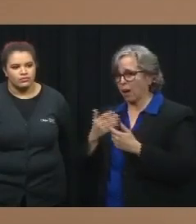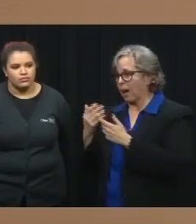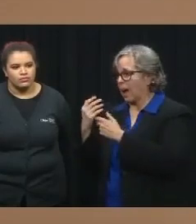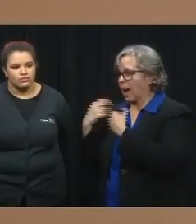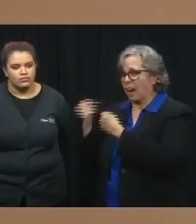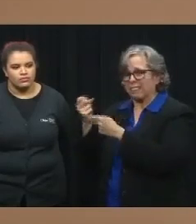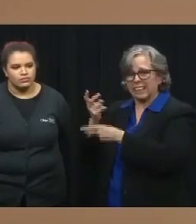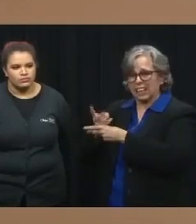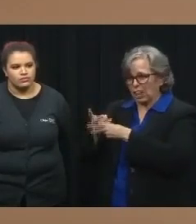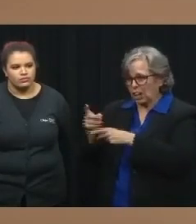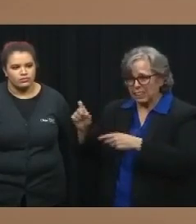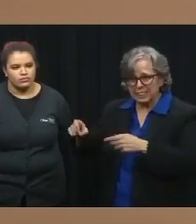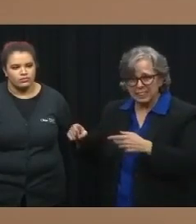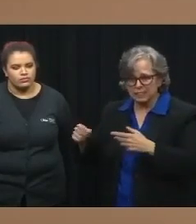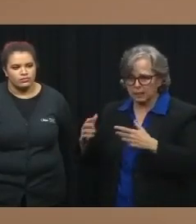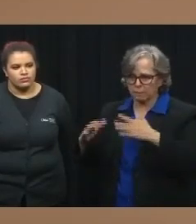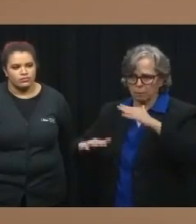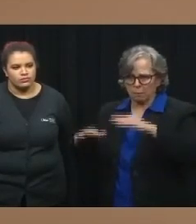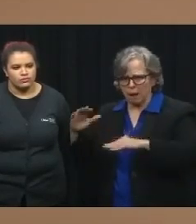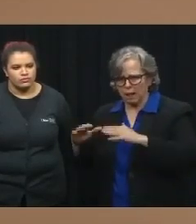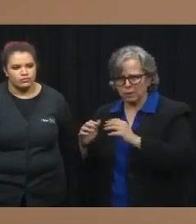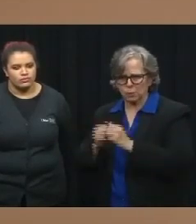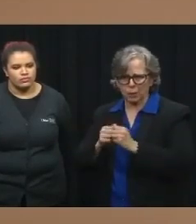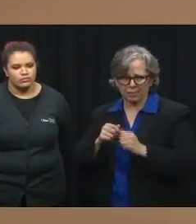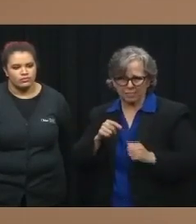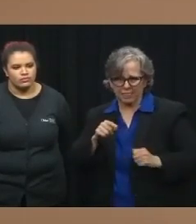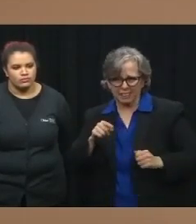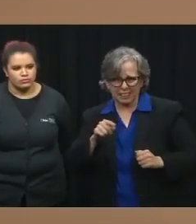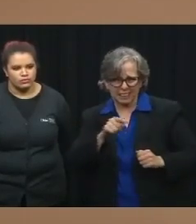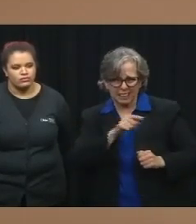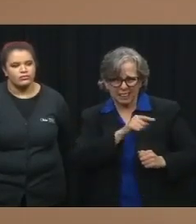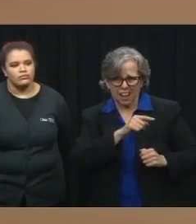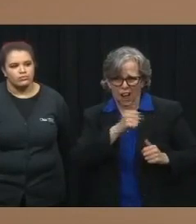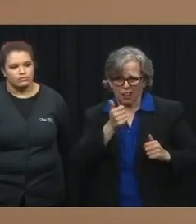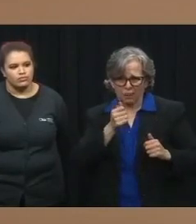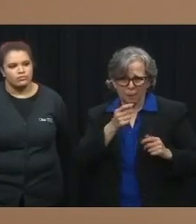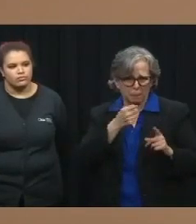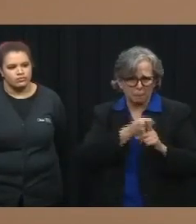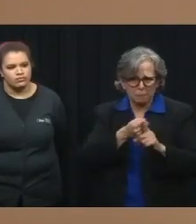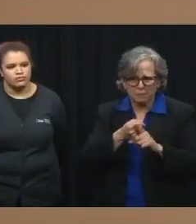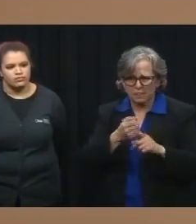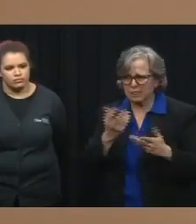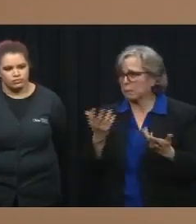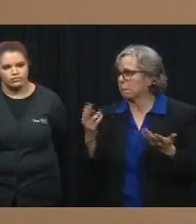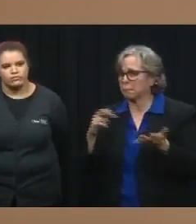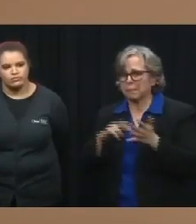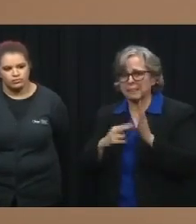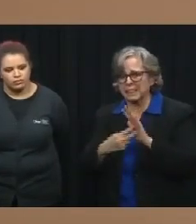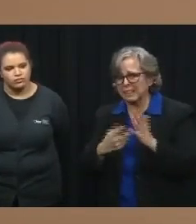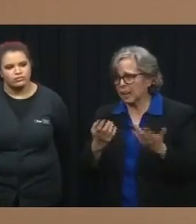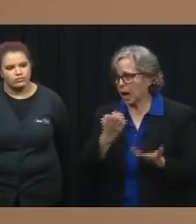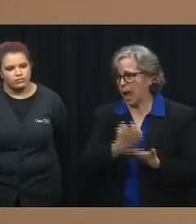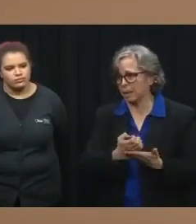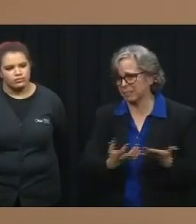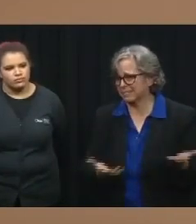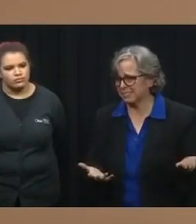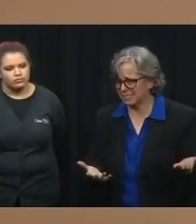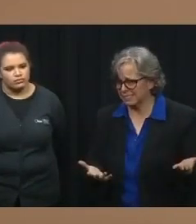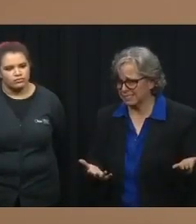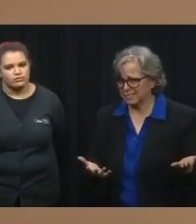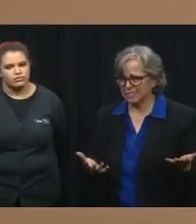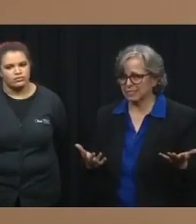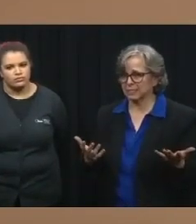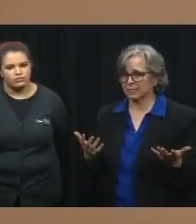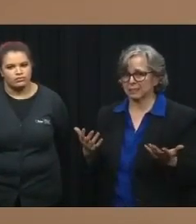the very other consequences we're dealing with relative to the economy and just all these unintended cascading consequences.